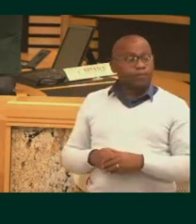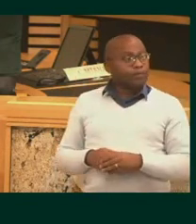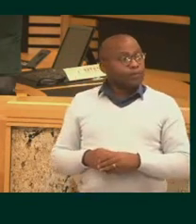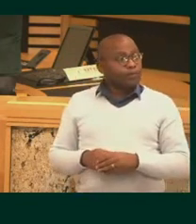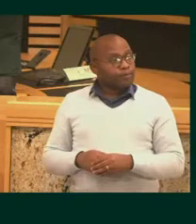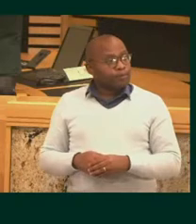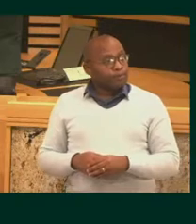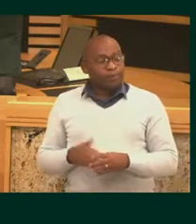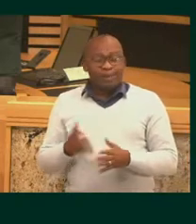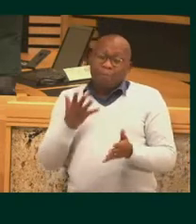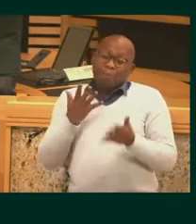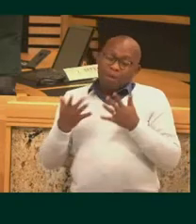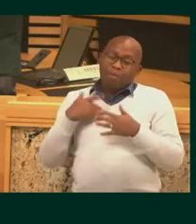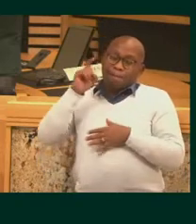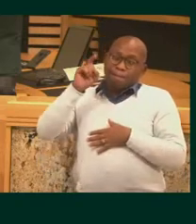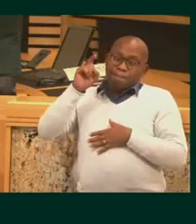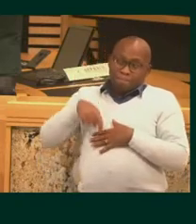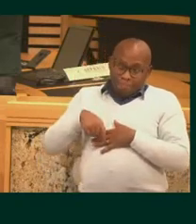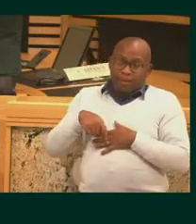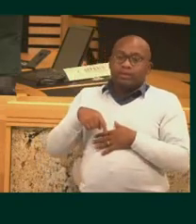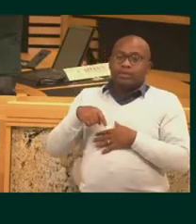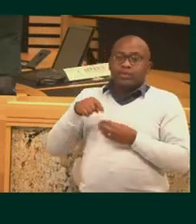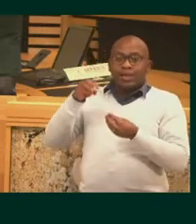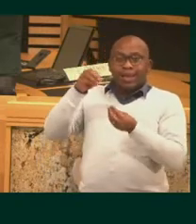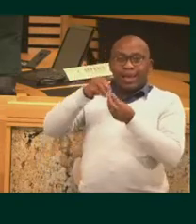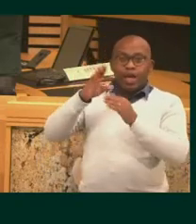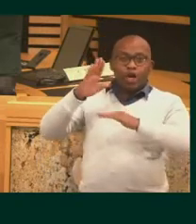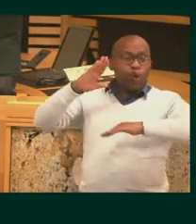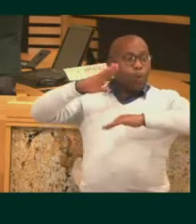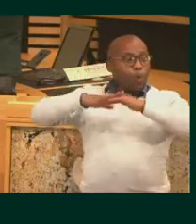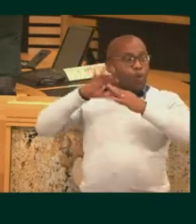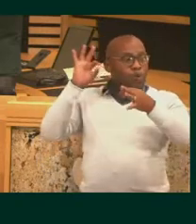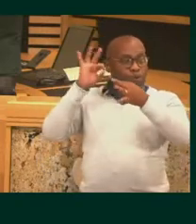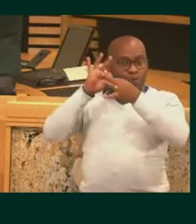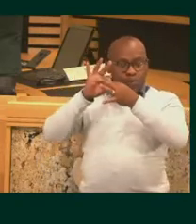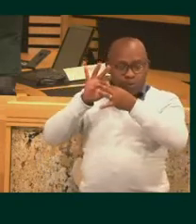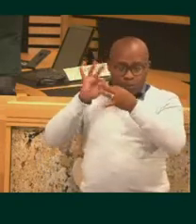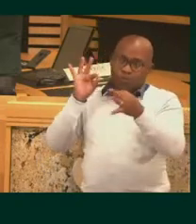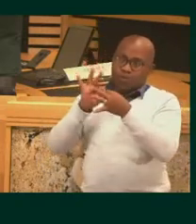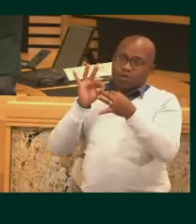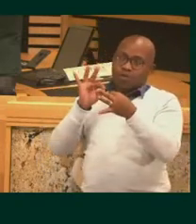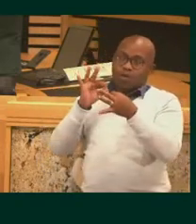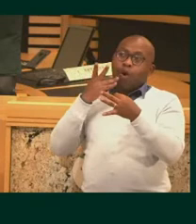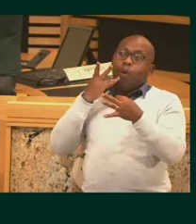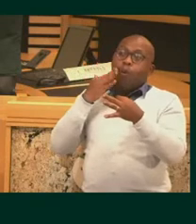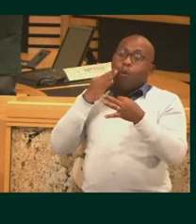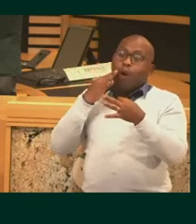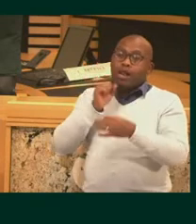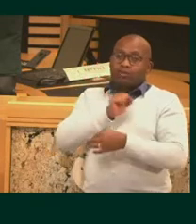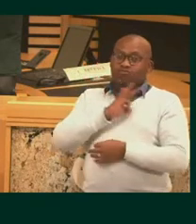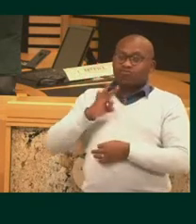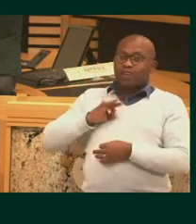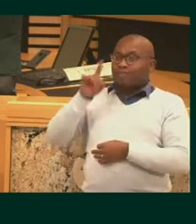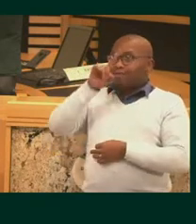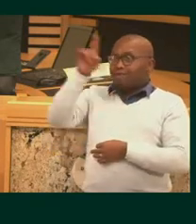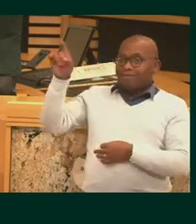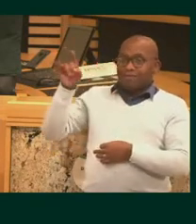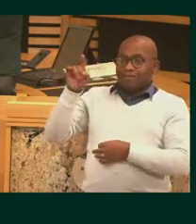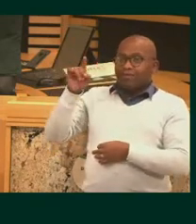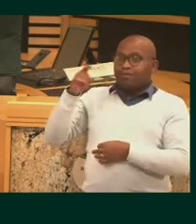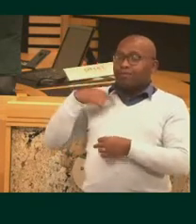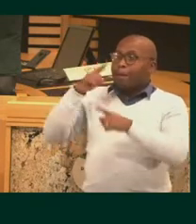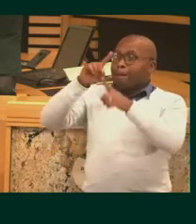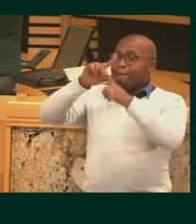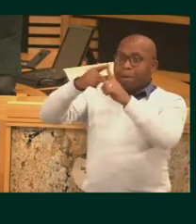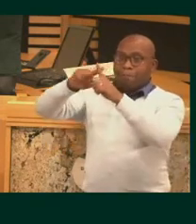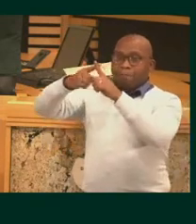should be a bit more specific as a followup on this where there are officials that are implicated and they and they have um